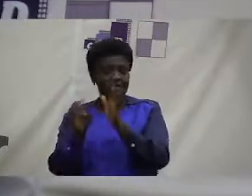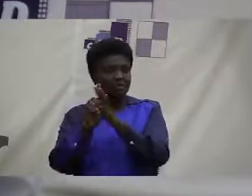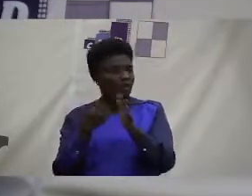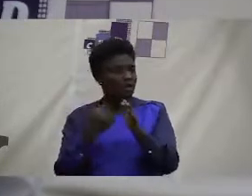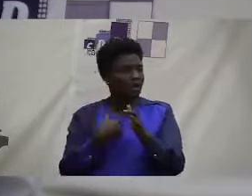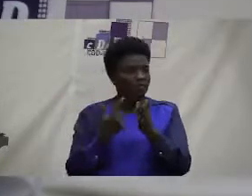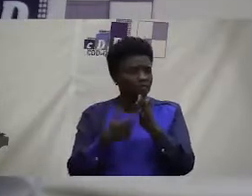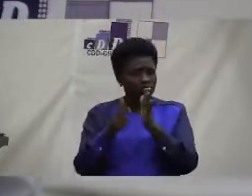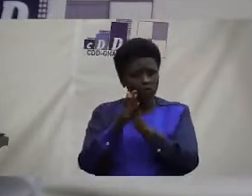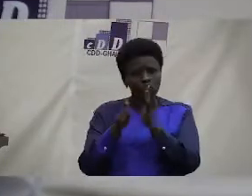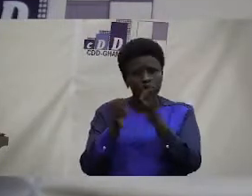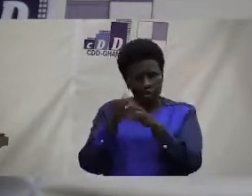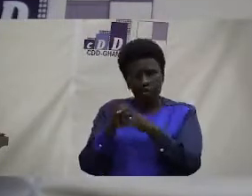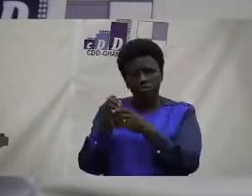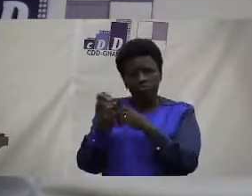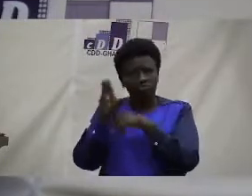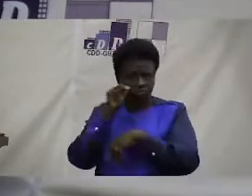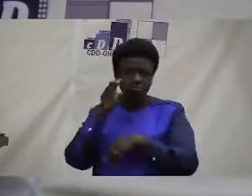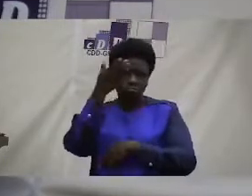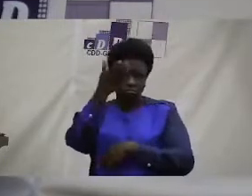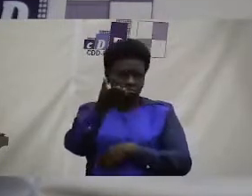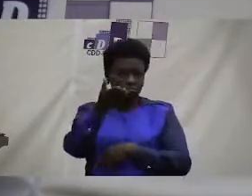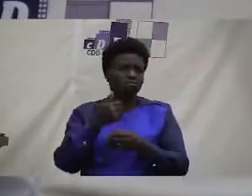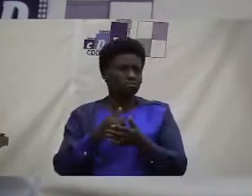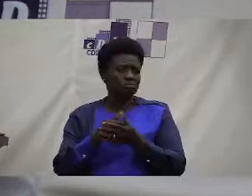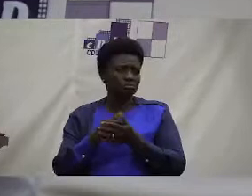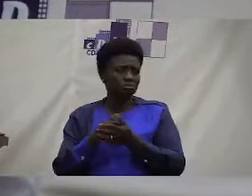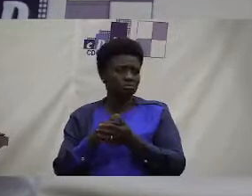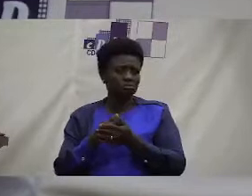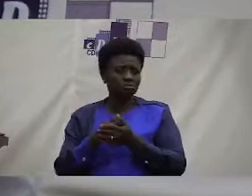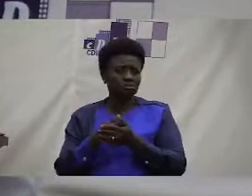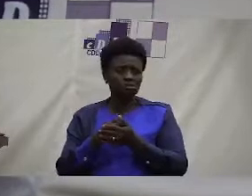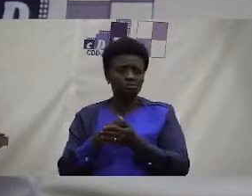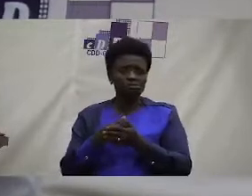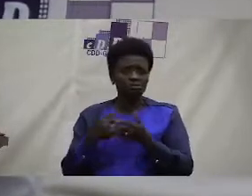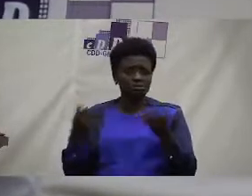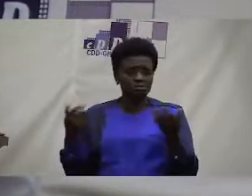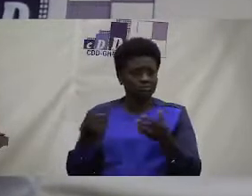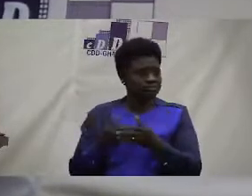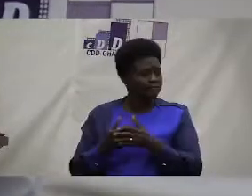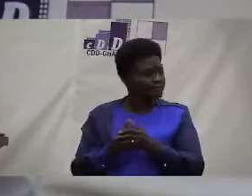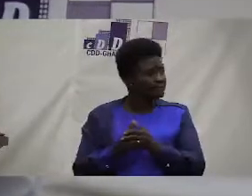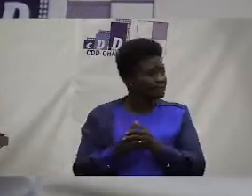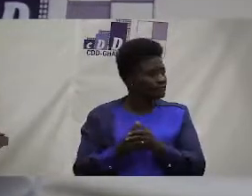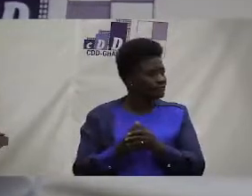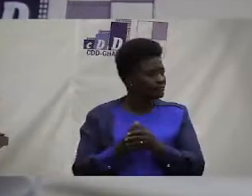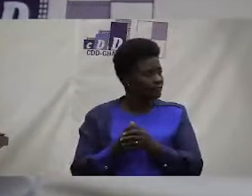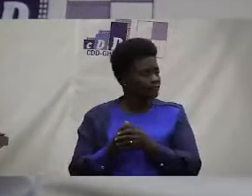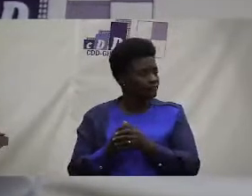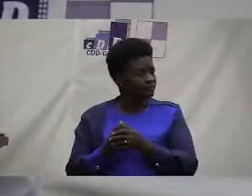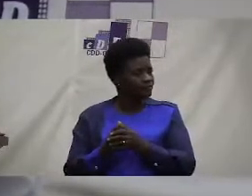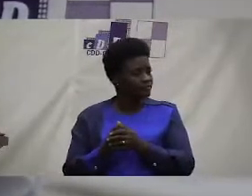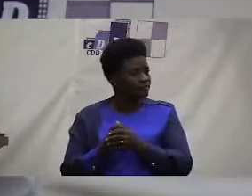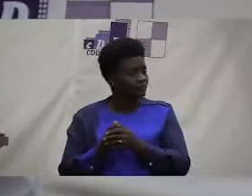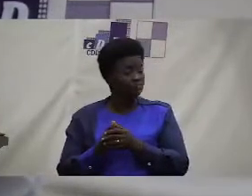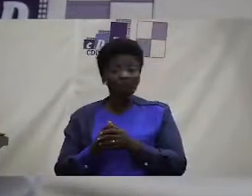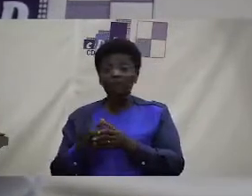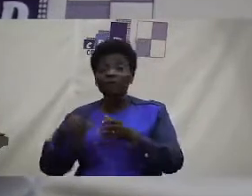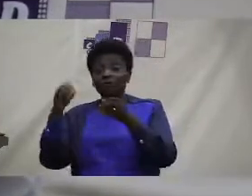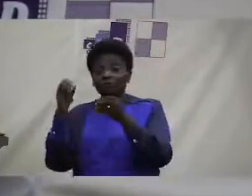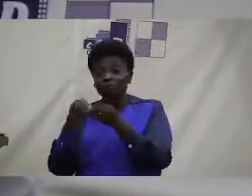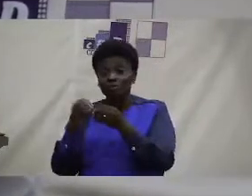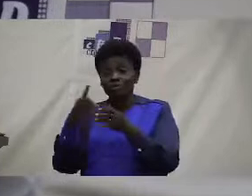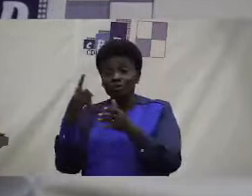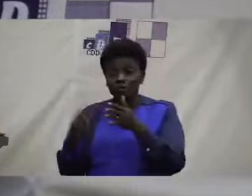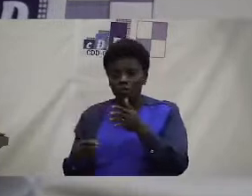she starts, he or she starts trolling me right now. It's more of a